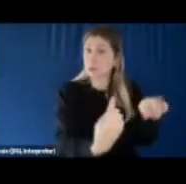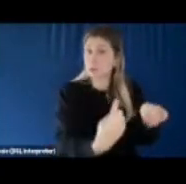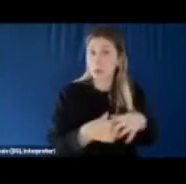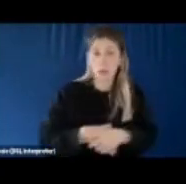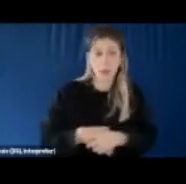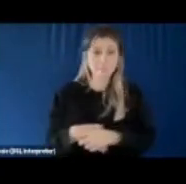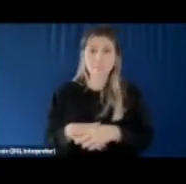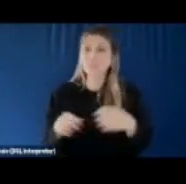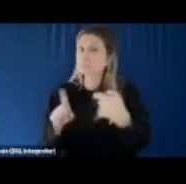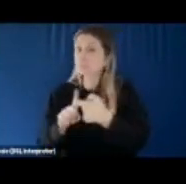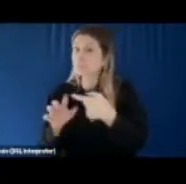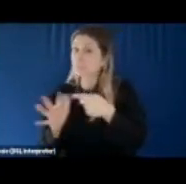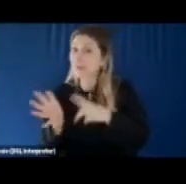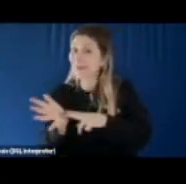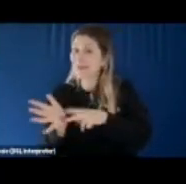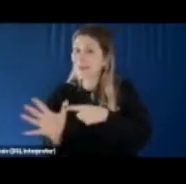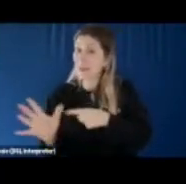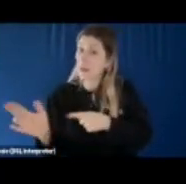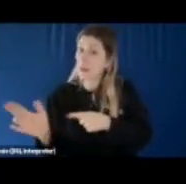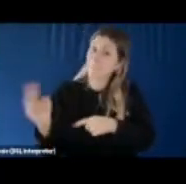Kenna?